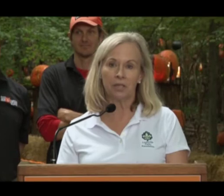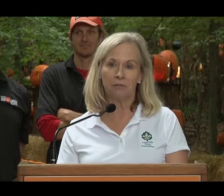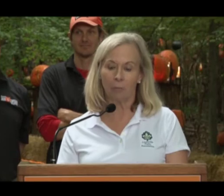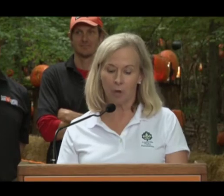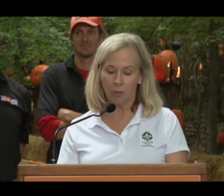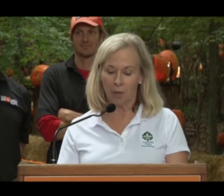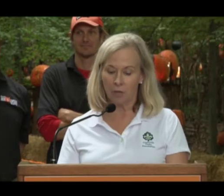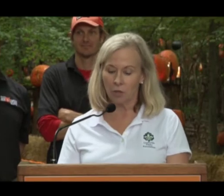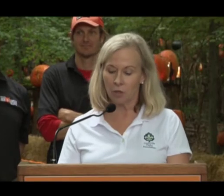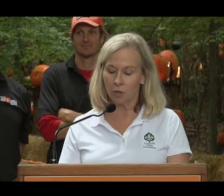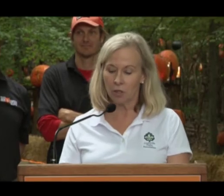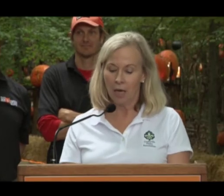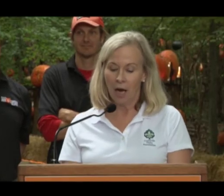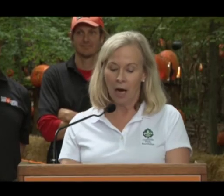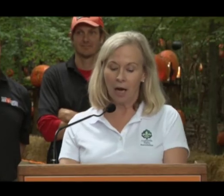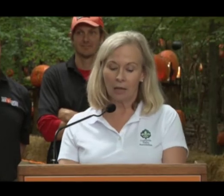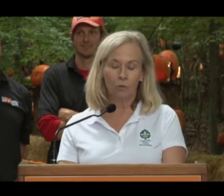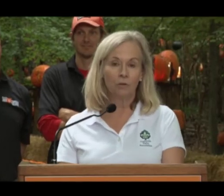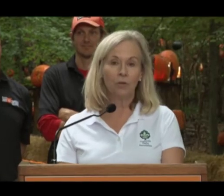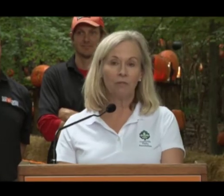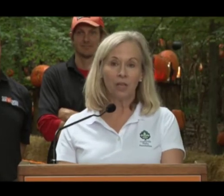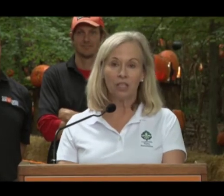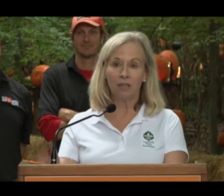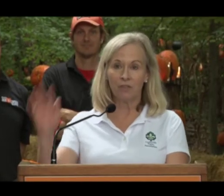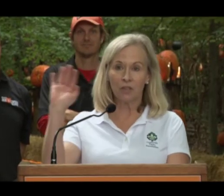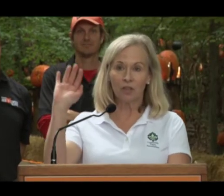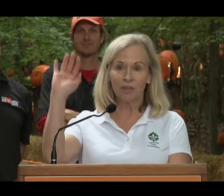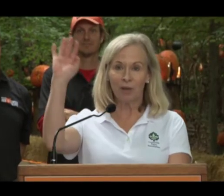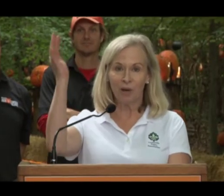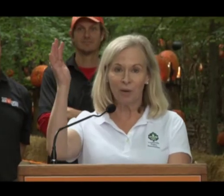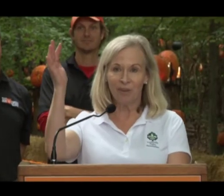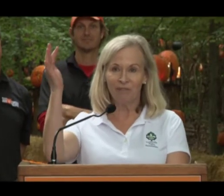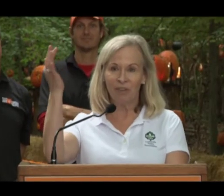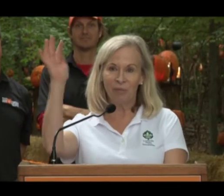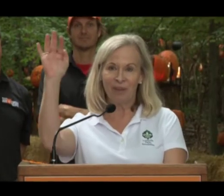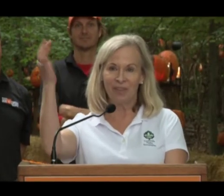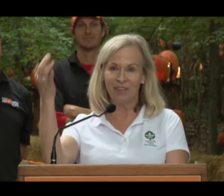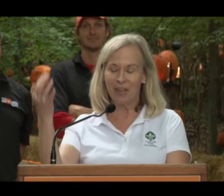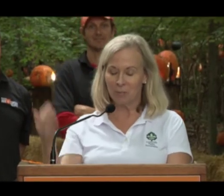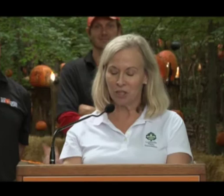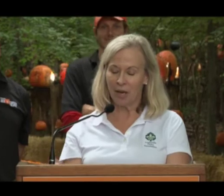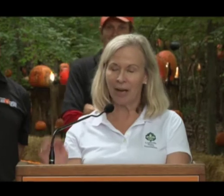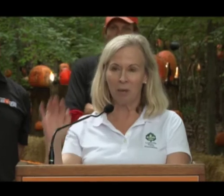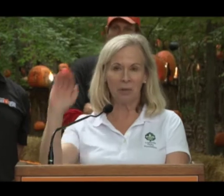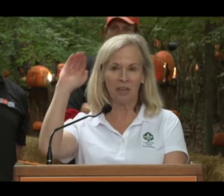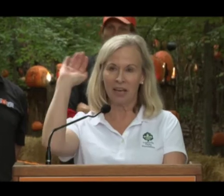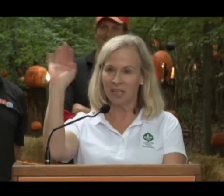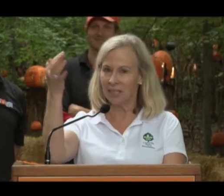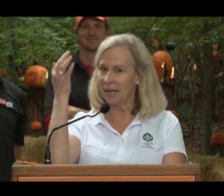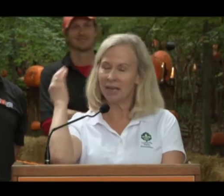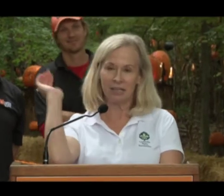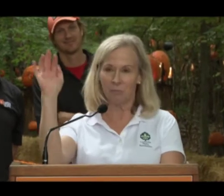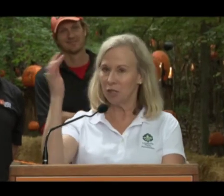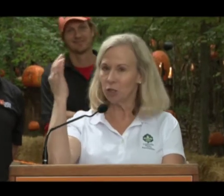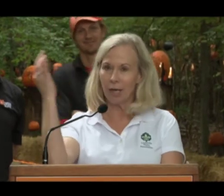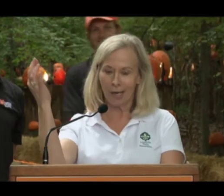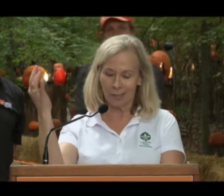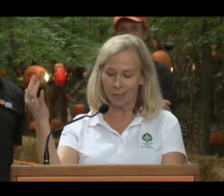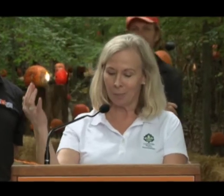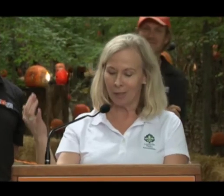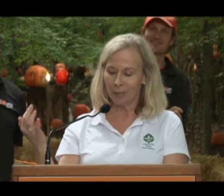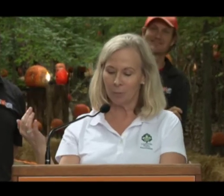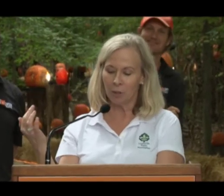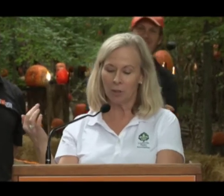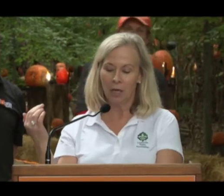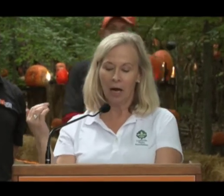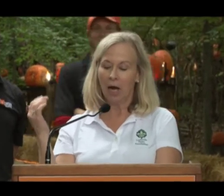we receive from our sponsors. Louisville Convention and Visitors Bureau, we've given them a shout out, but they need to get as many shout outs